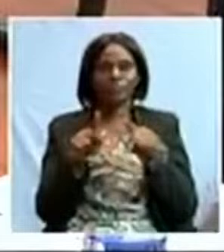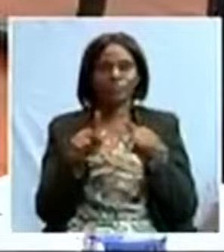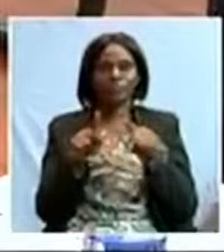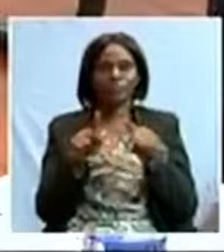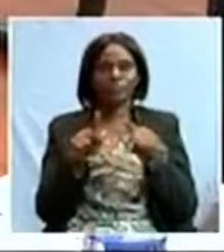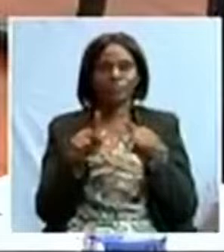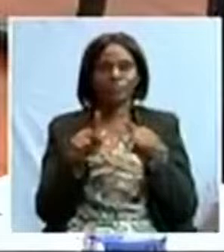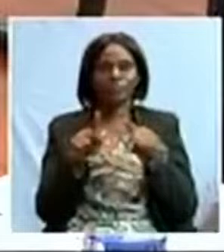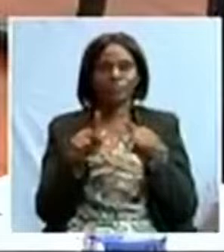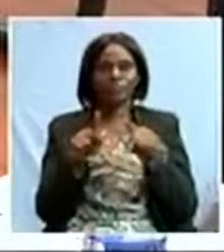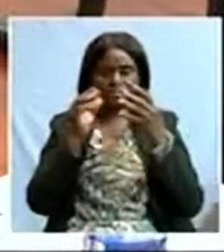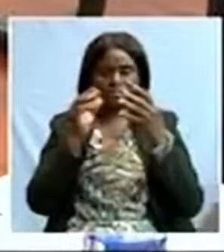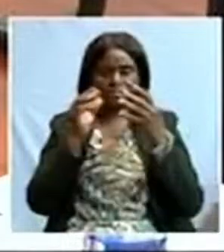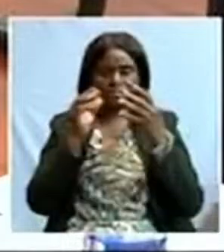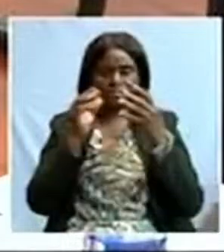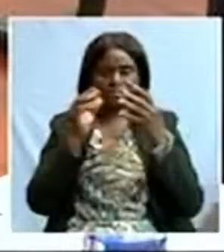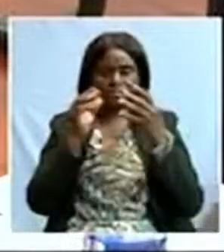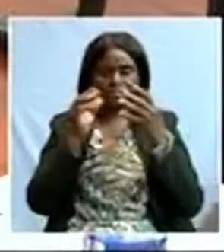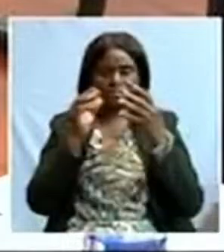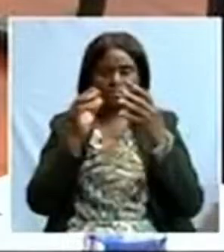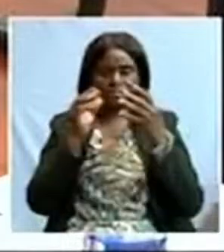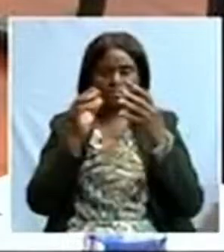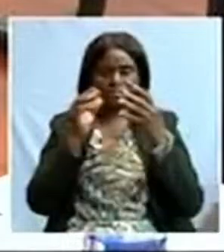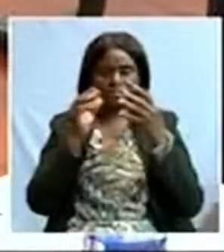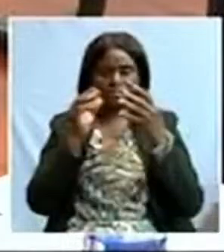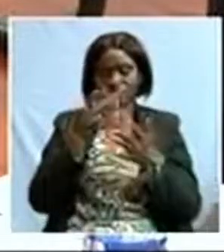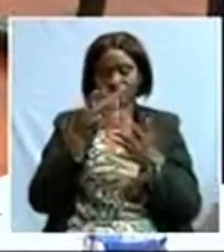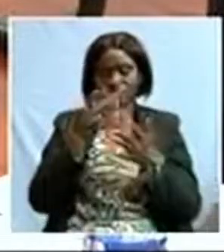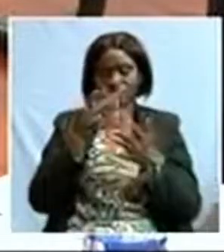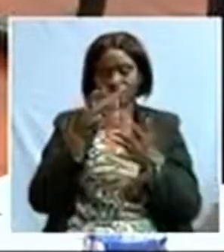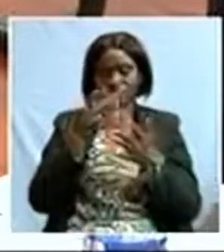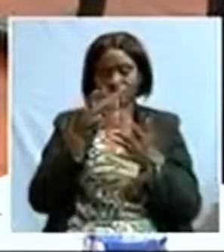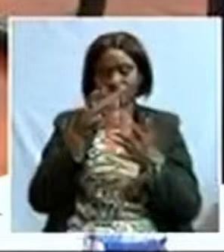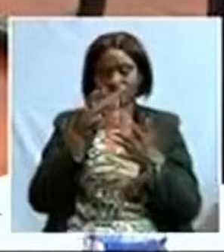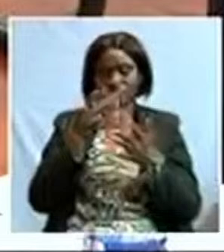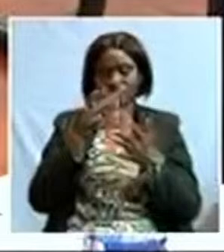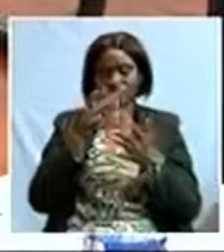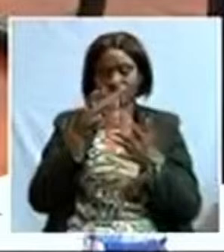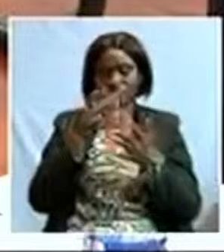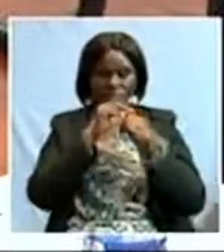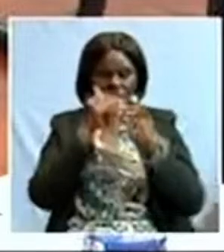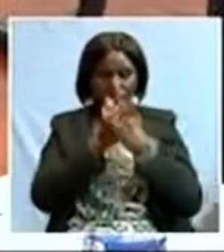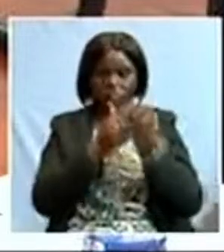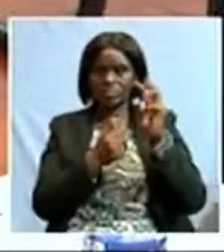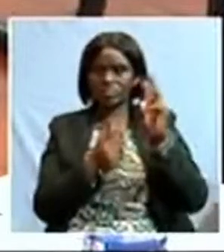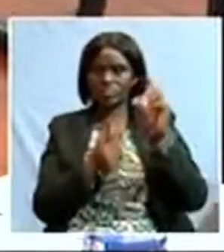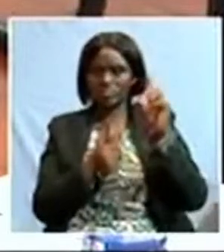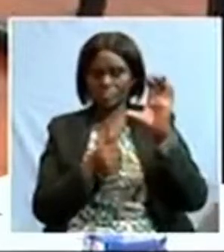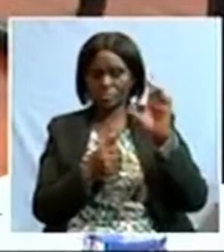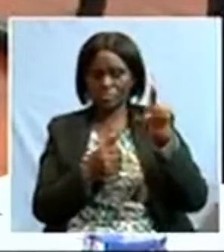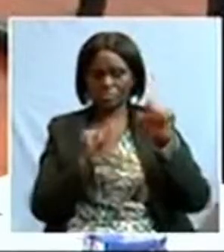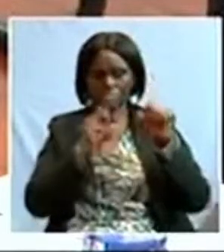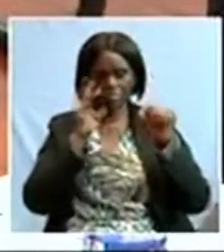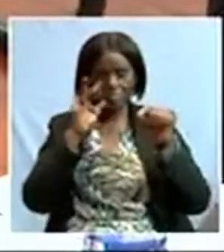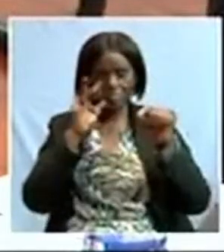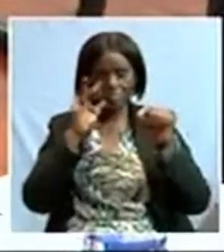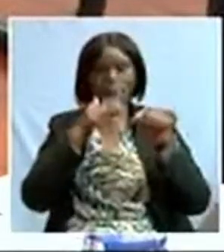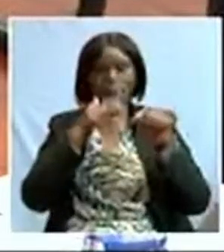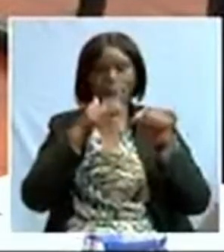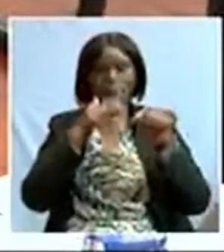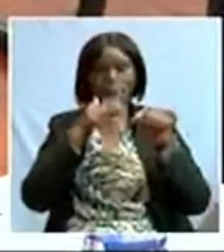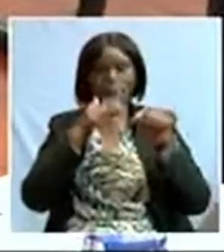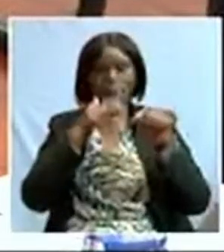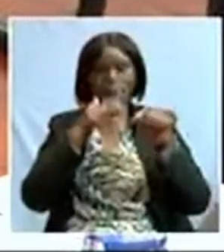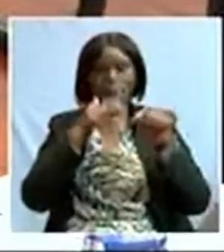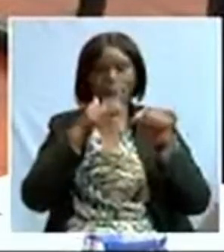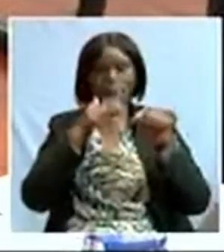indicated, now we have the ward fund account which we've opened, and all the wards we shall endeavor that all of them they bite